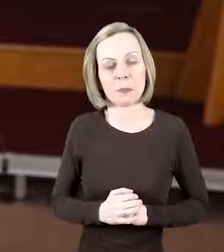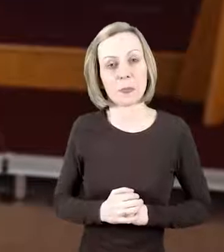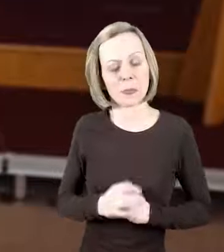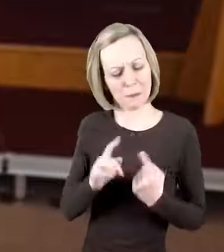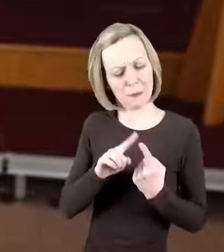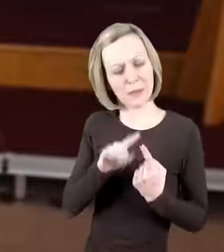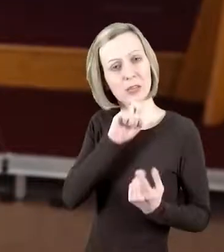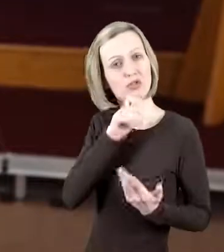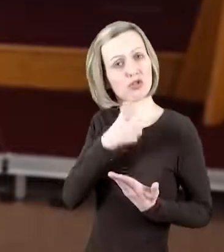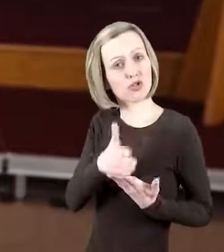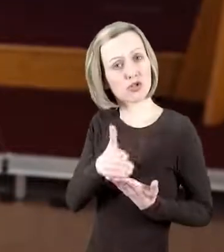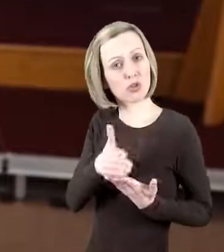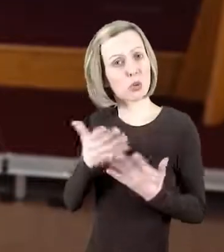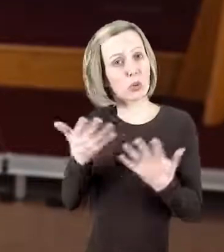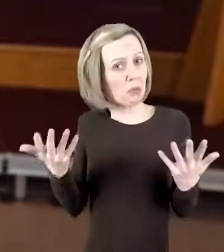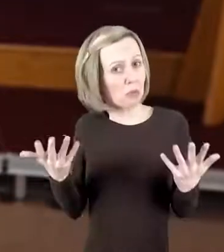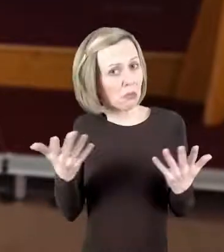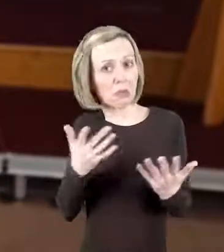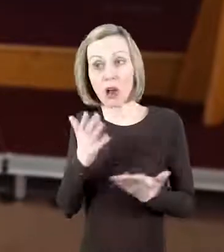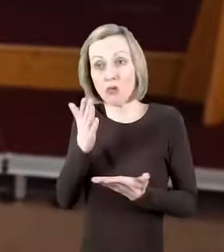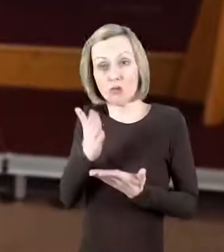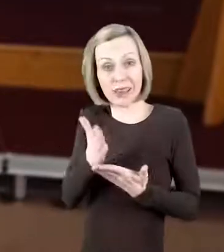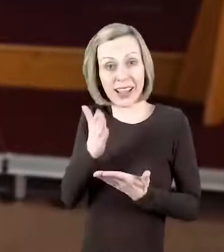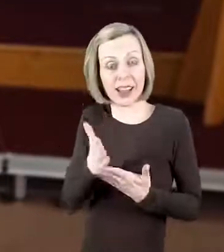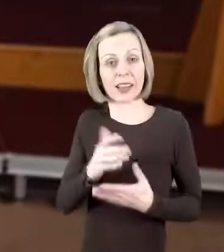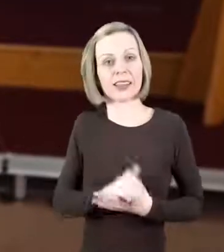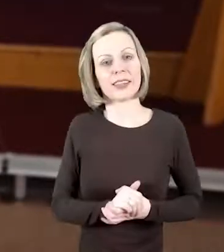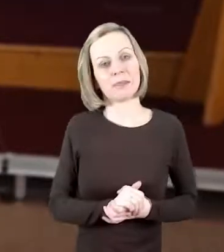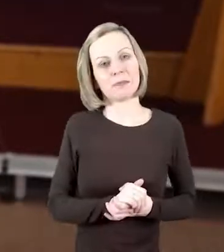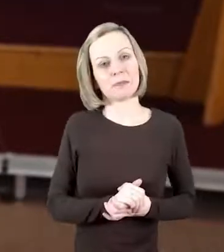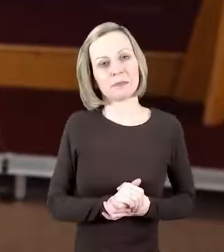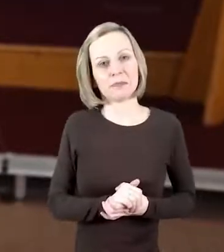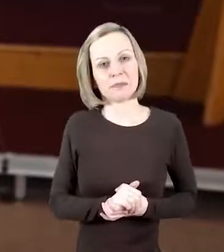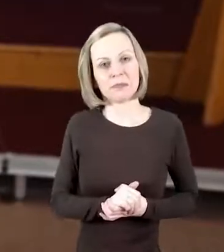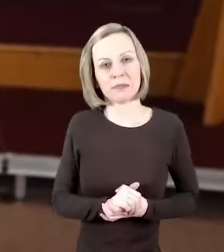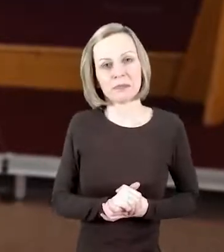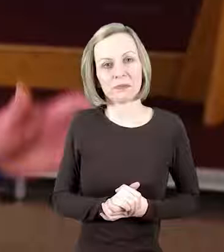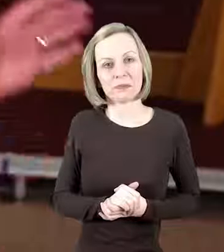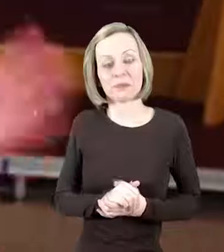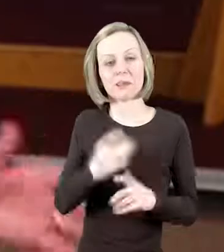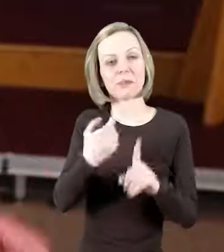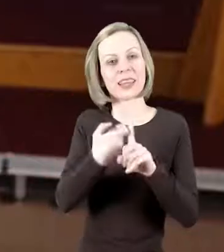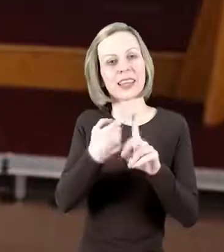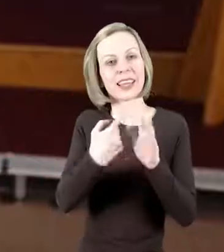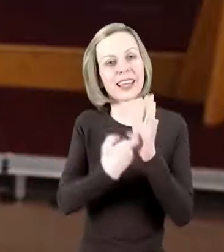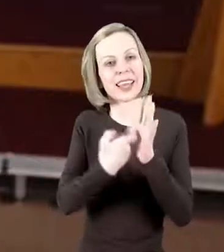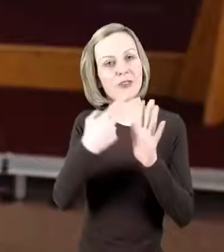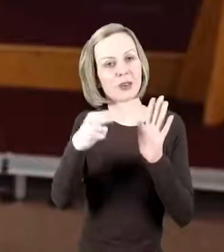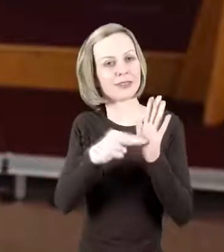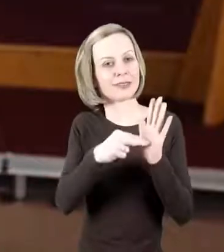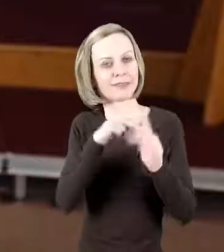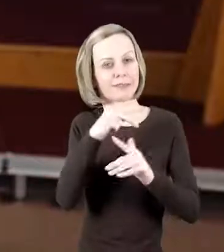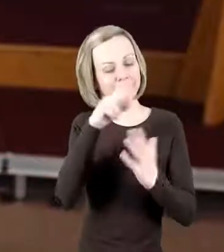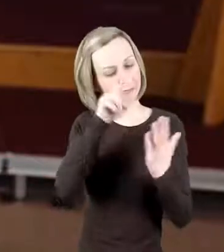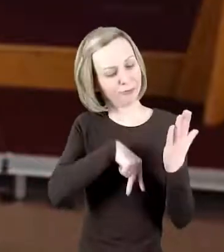really important. The first is this true? Is this real? Well, what we have just heard